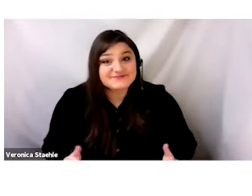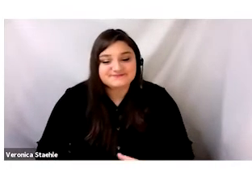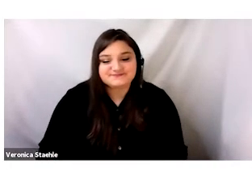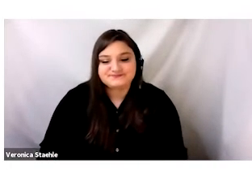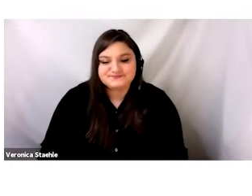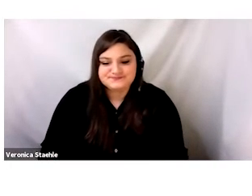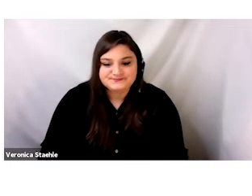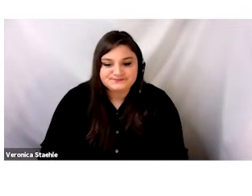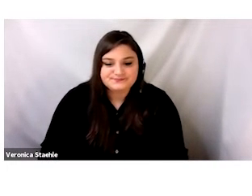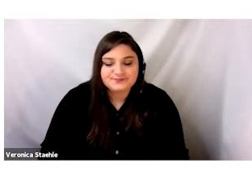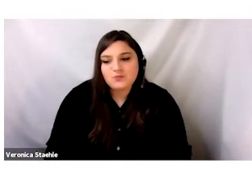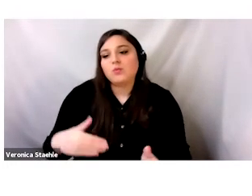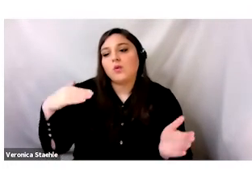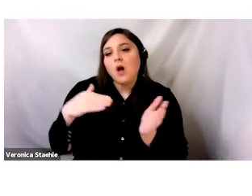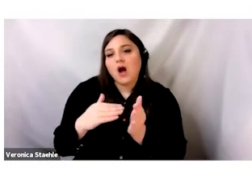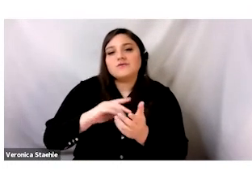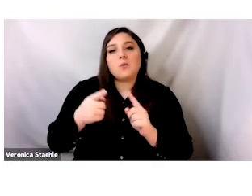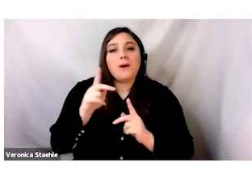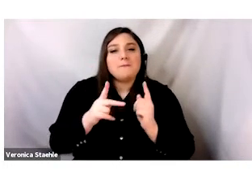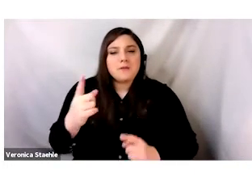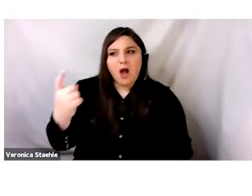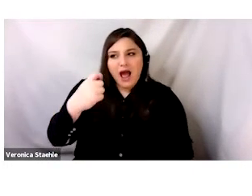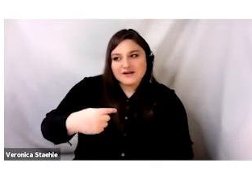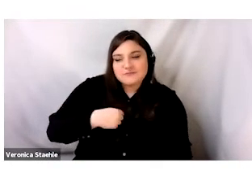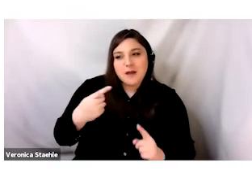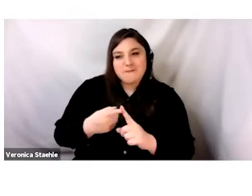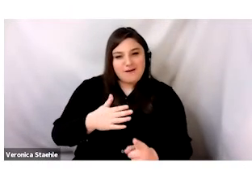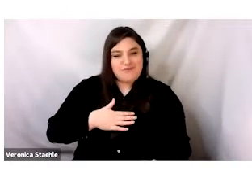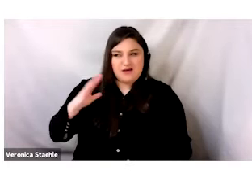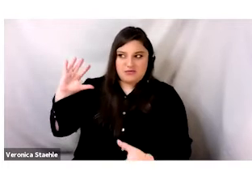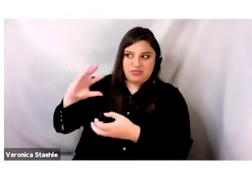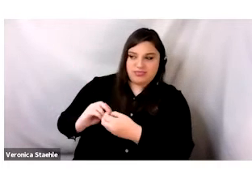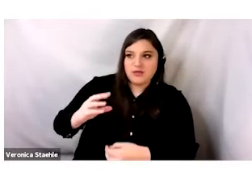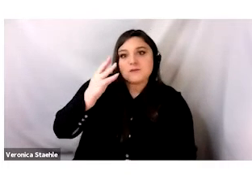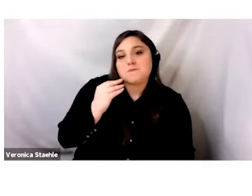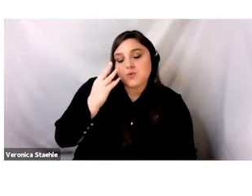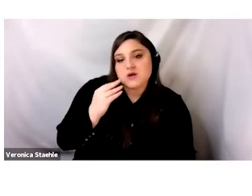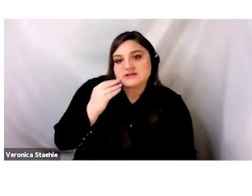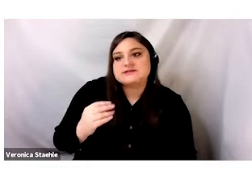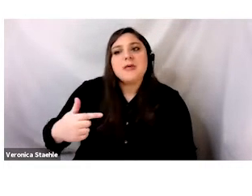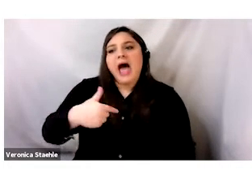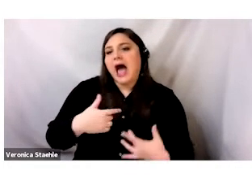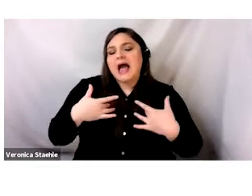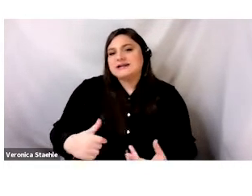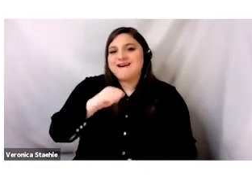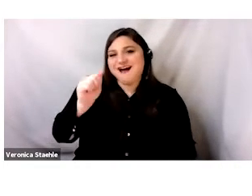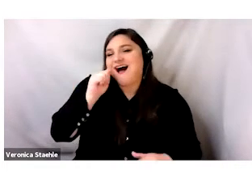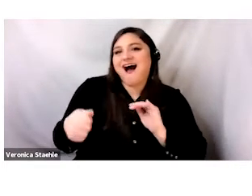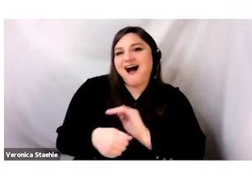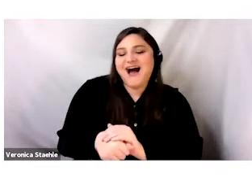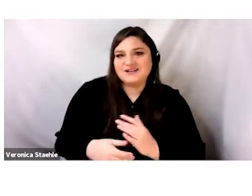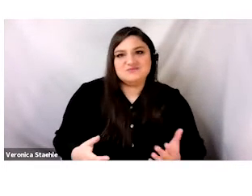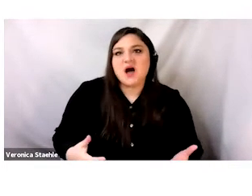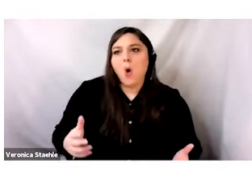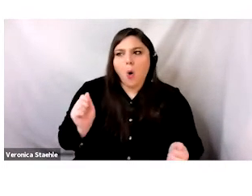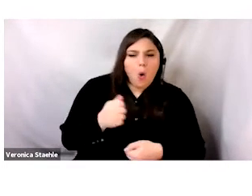When many people ask me about the experiences I've had in my life, I don't shy away from it. I'm actually very